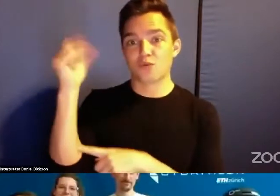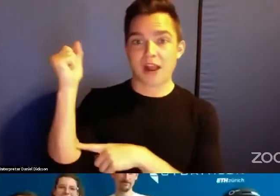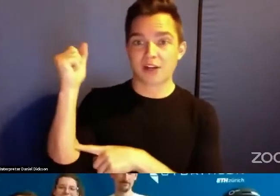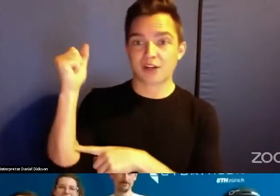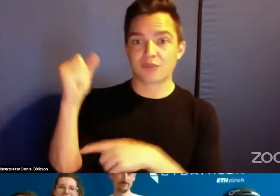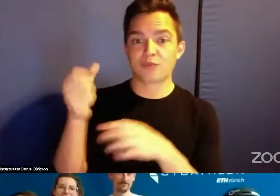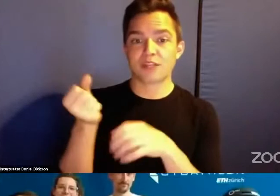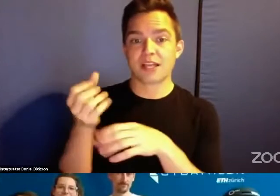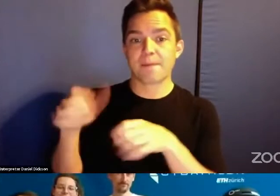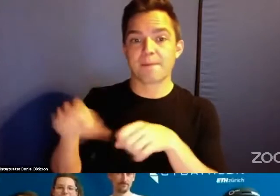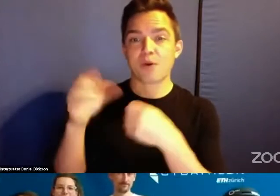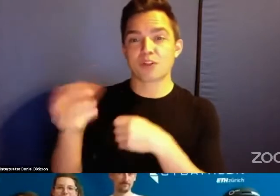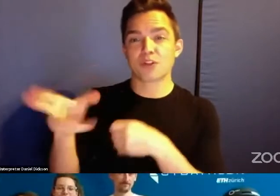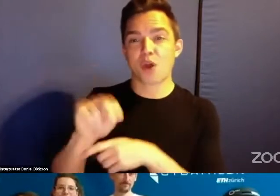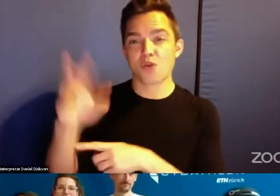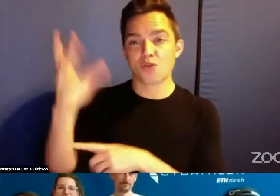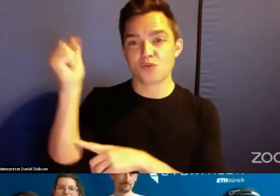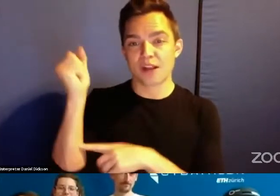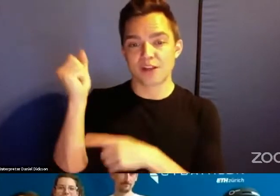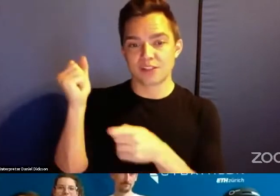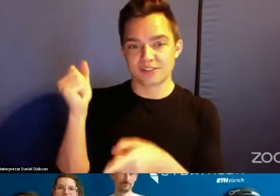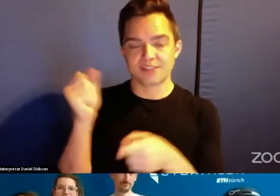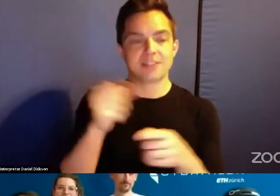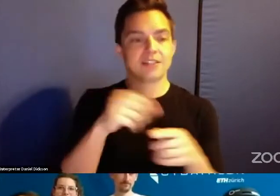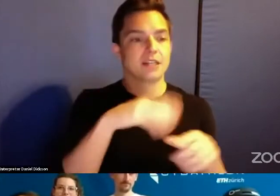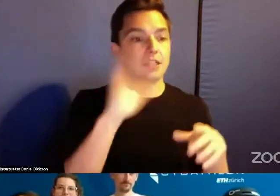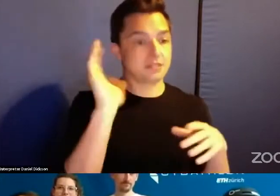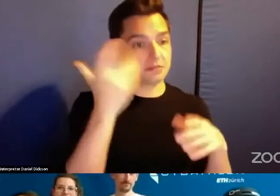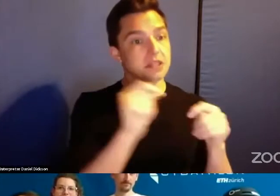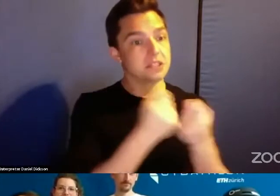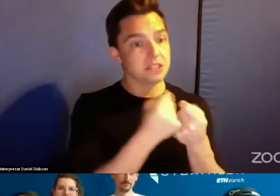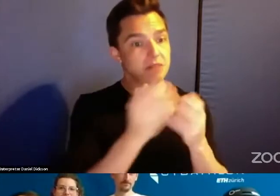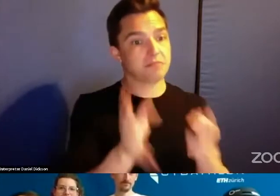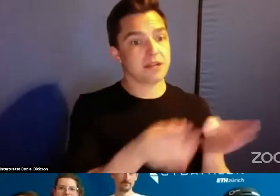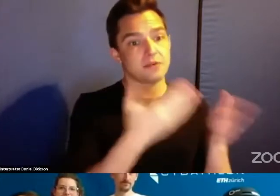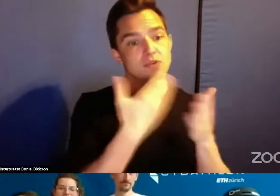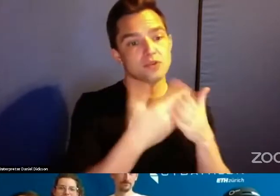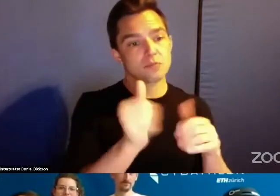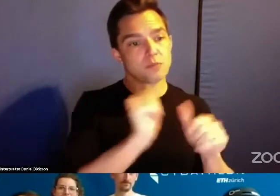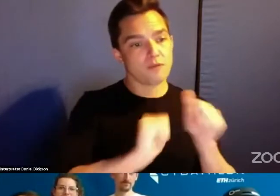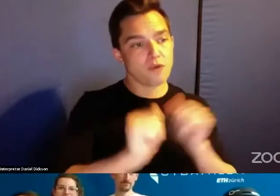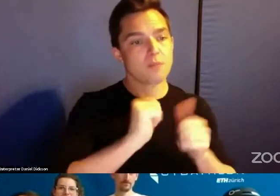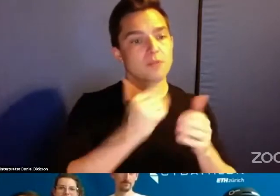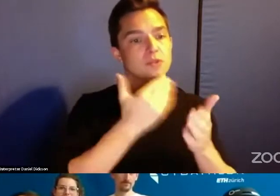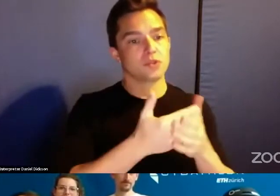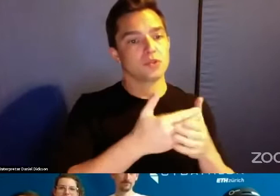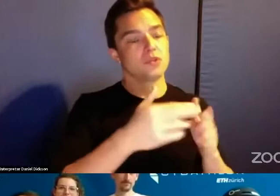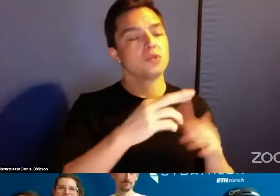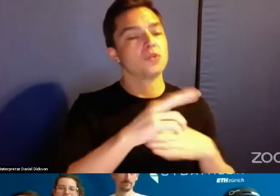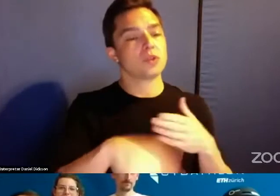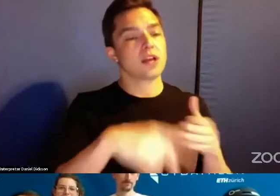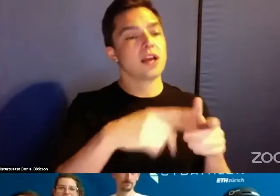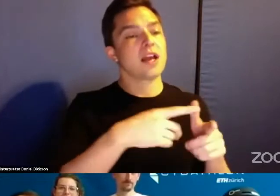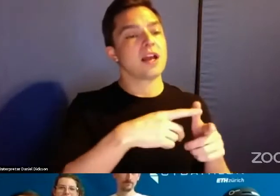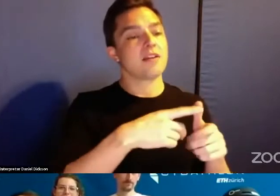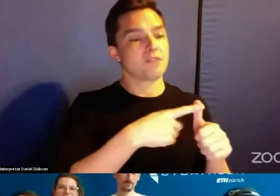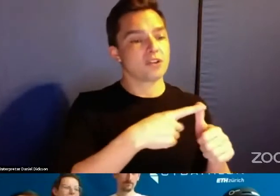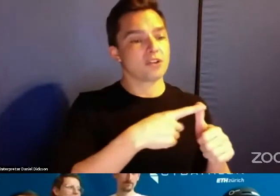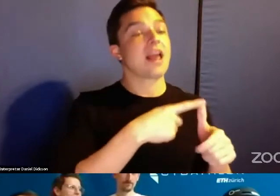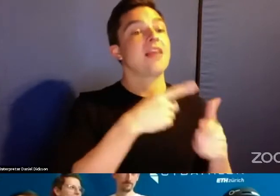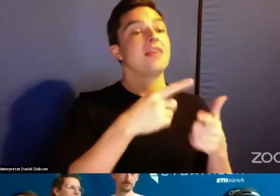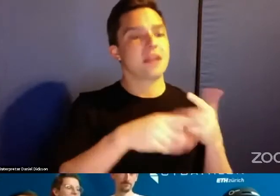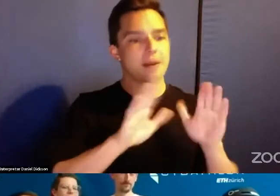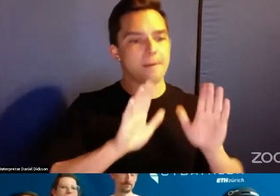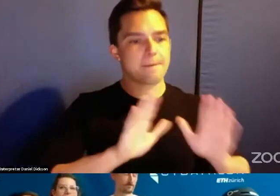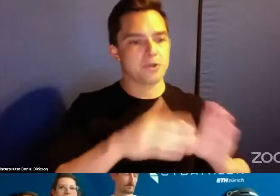to get a good result or a good performance in first and then really push the limits. Rolf, quick question for